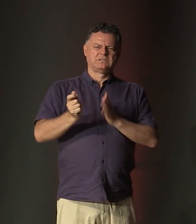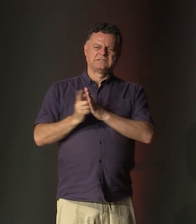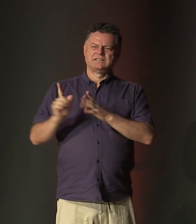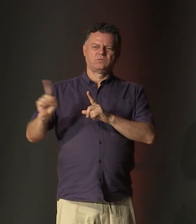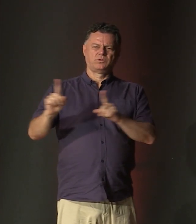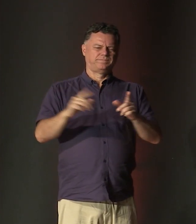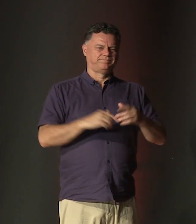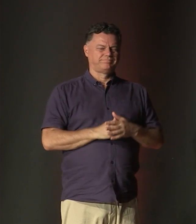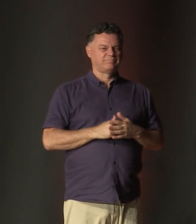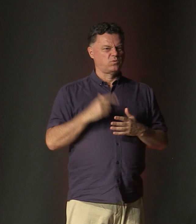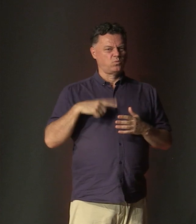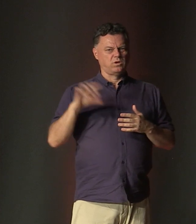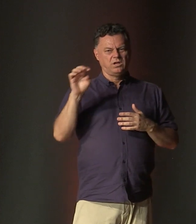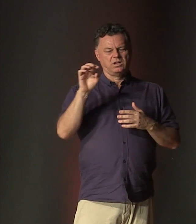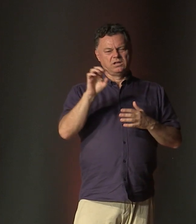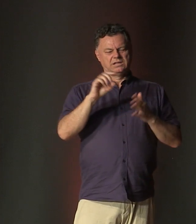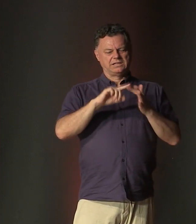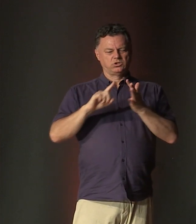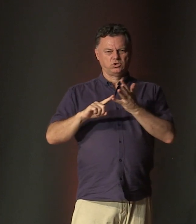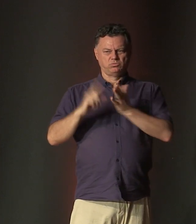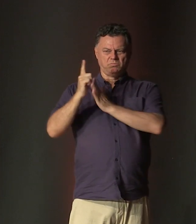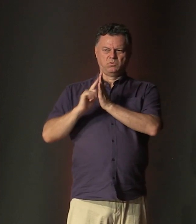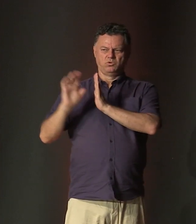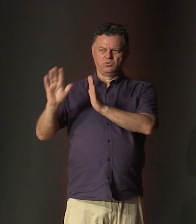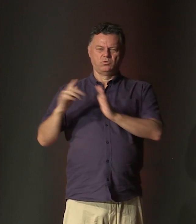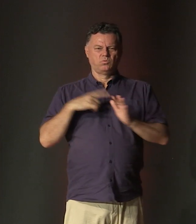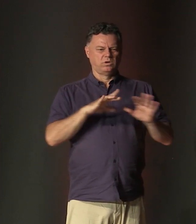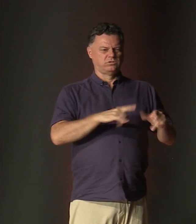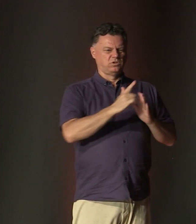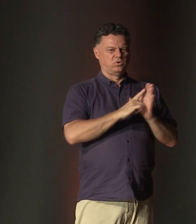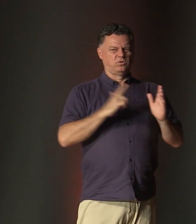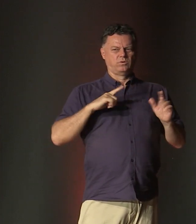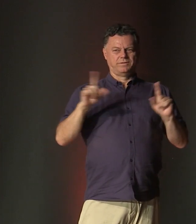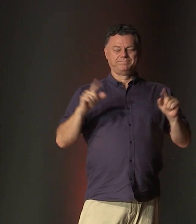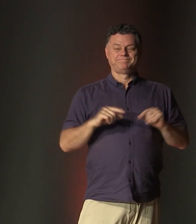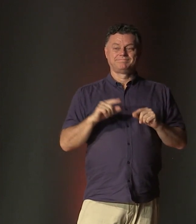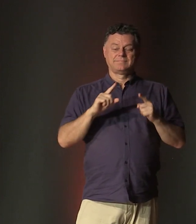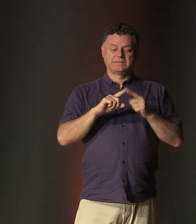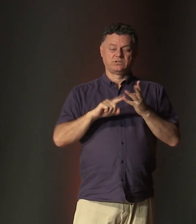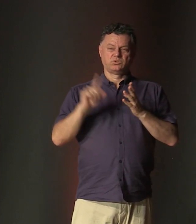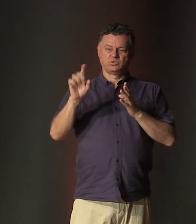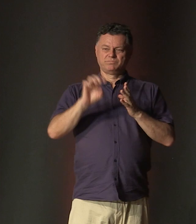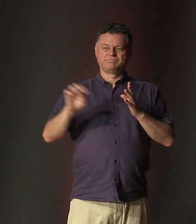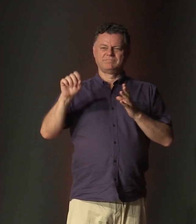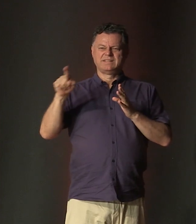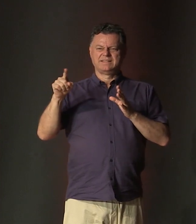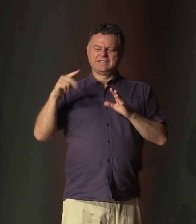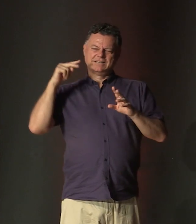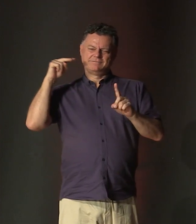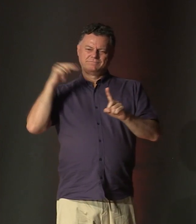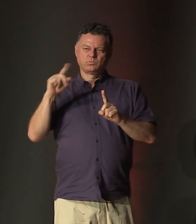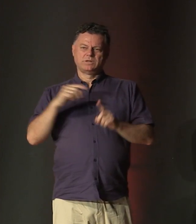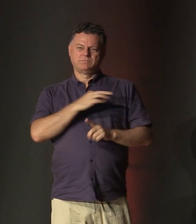So why is it like this? Well, the EU, unlike Australia, takes the position